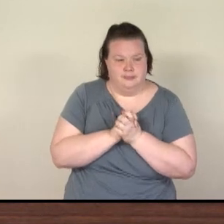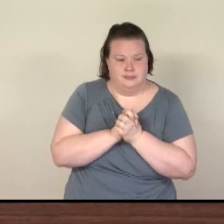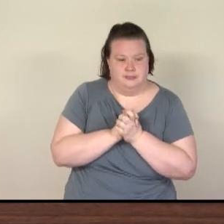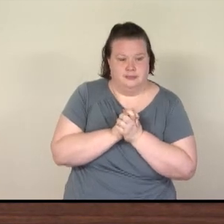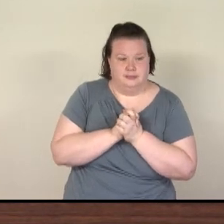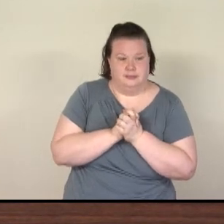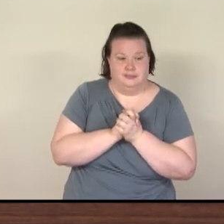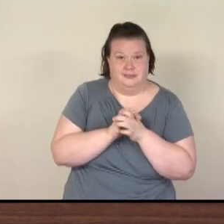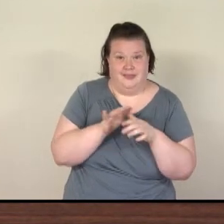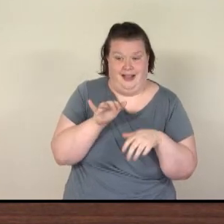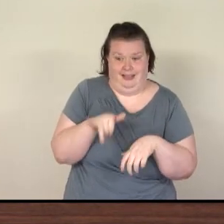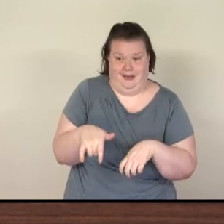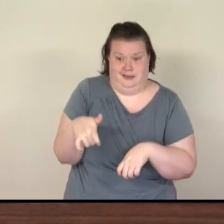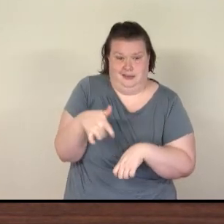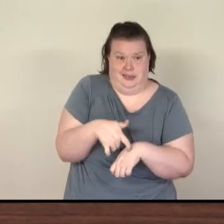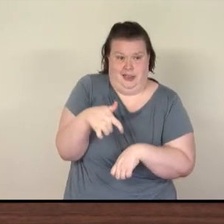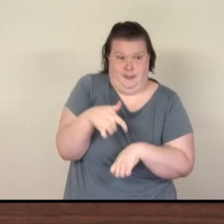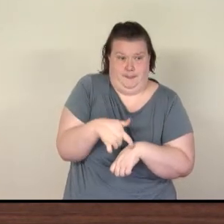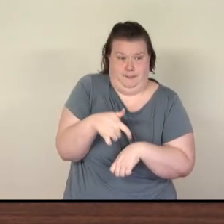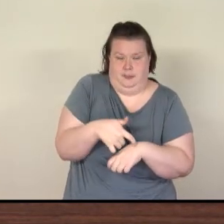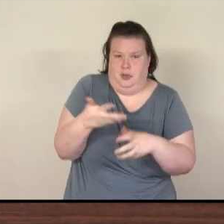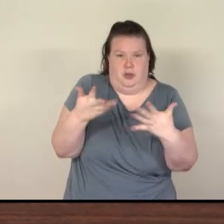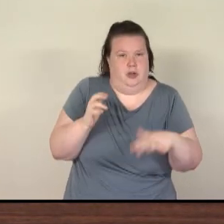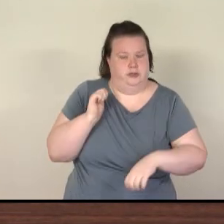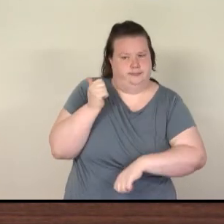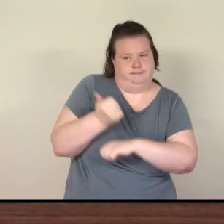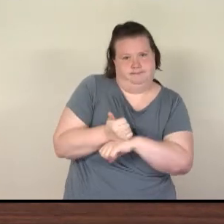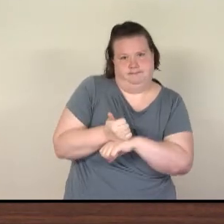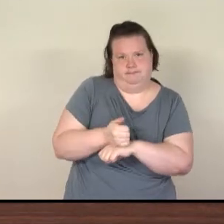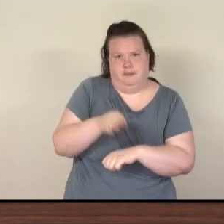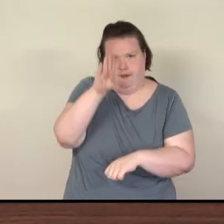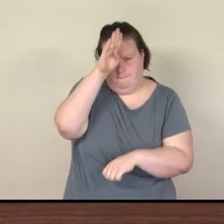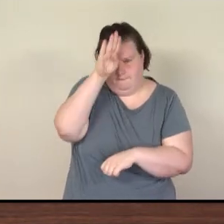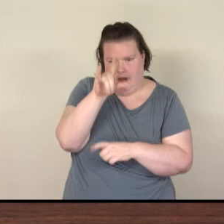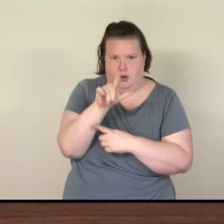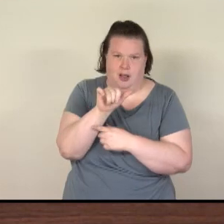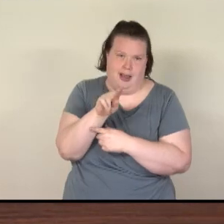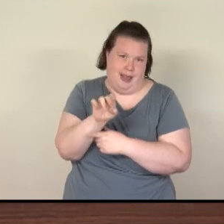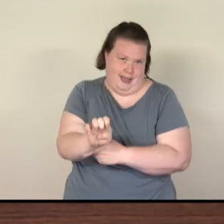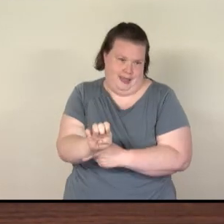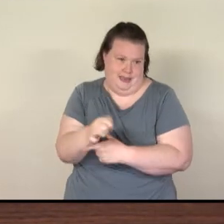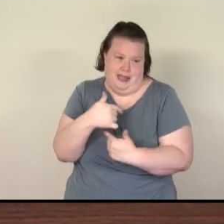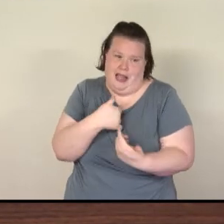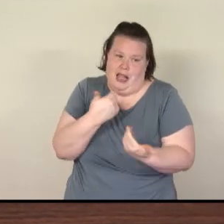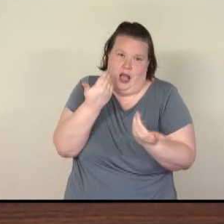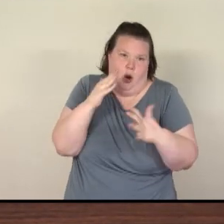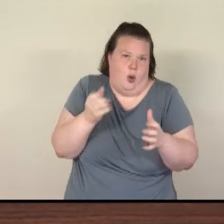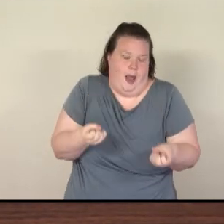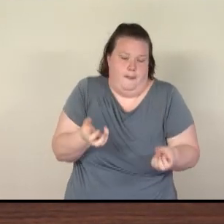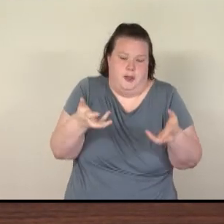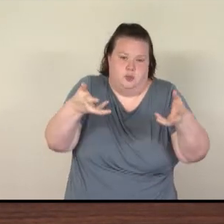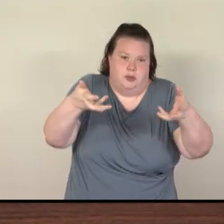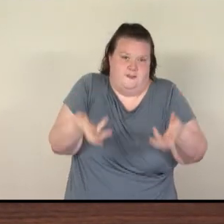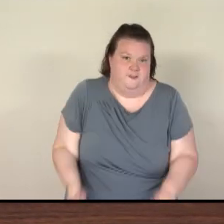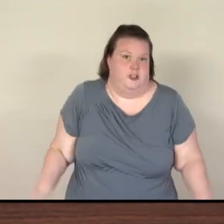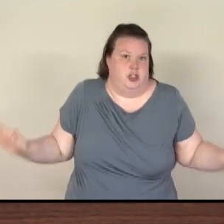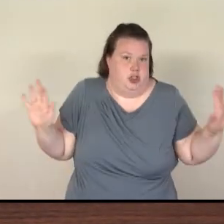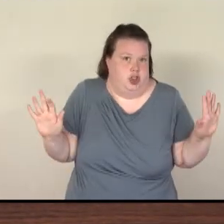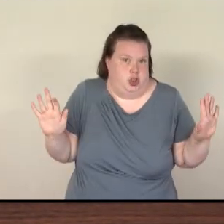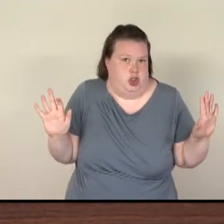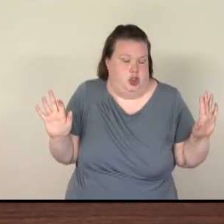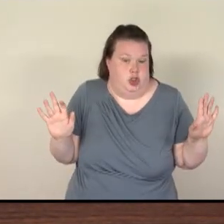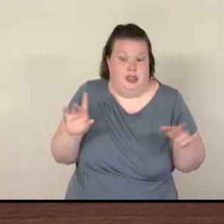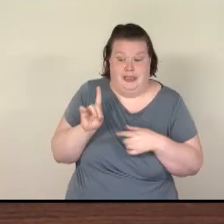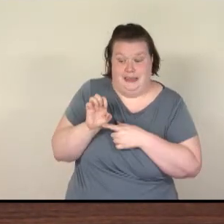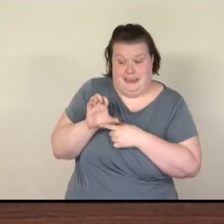by then, we had fire lanes installed, and I couldn't tell you how much of it was done. I know I saw video, of